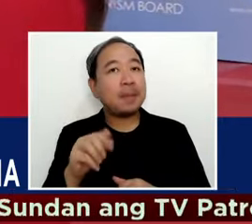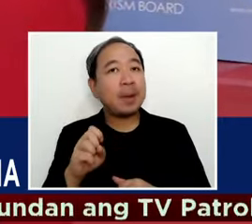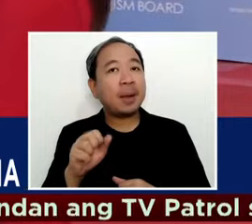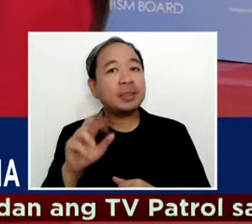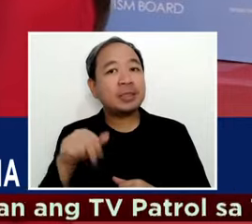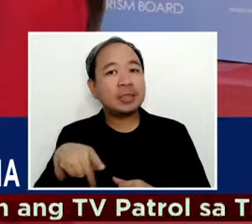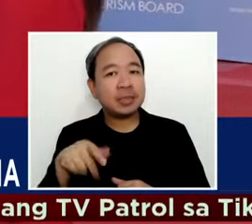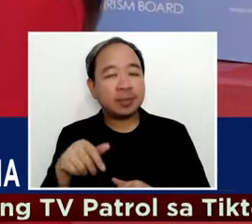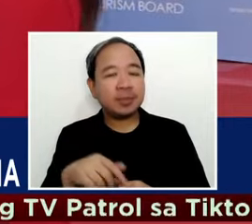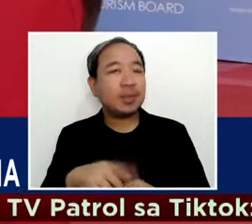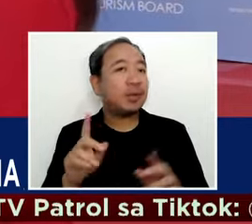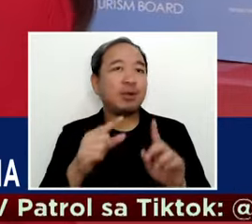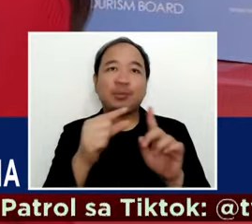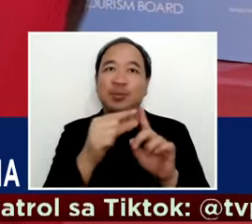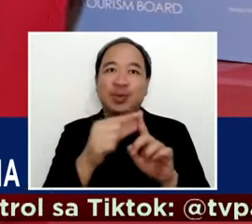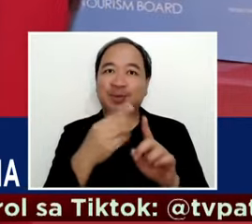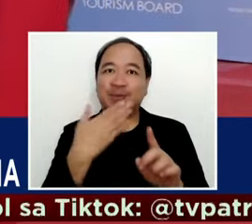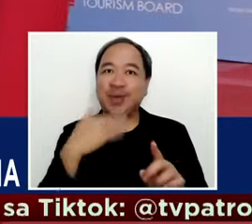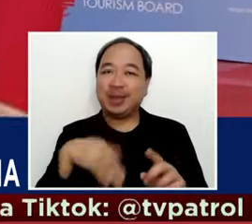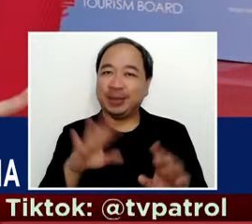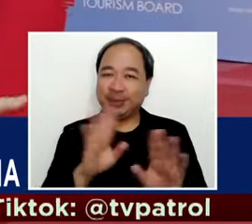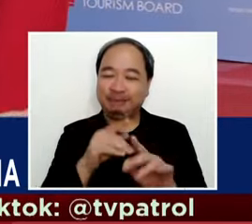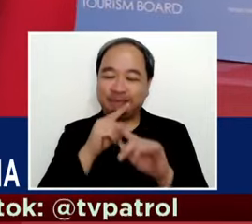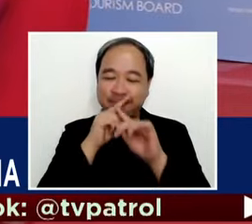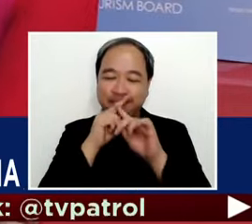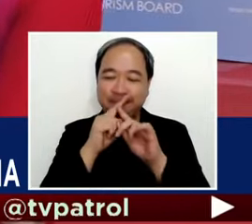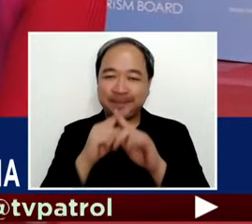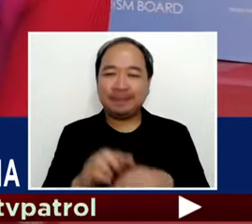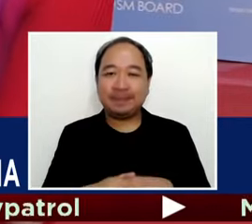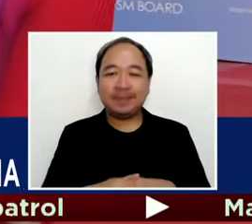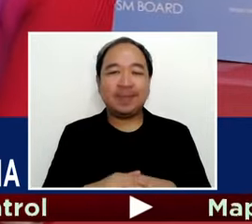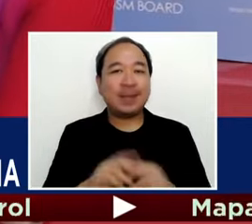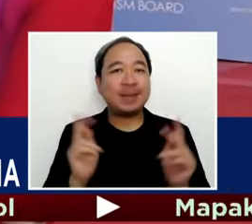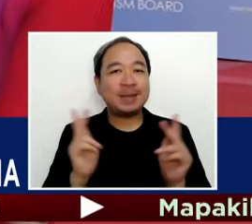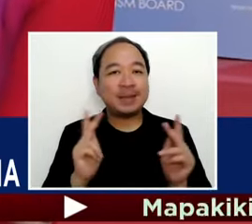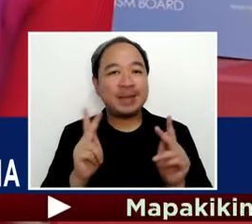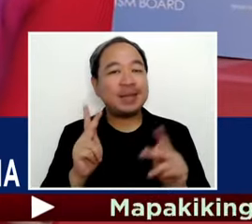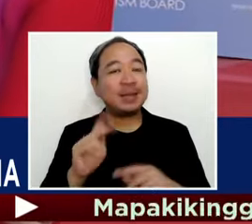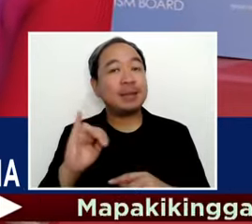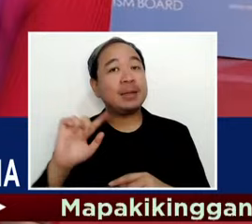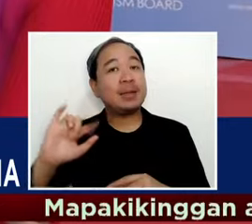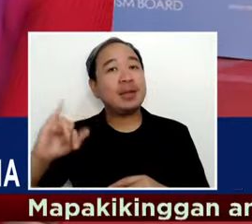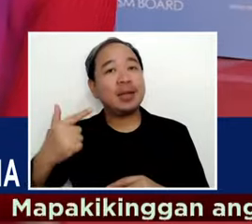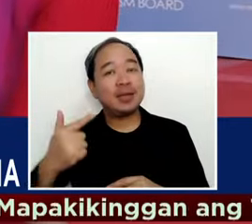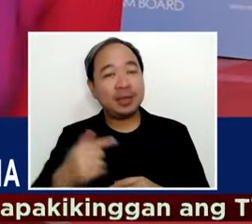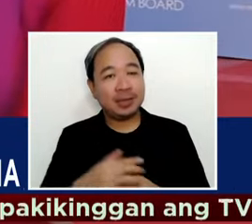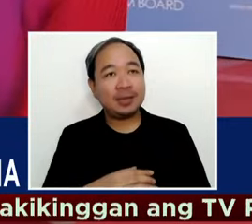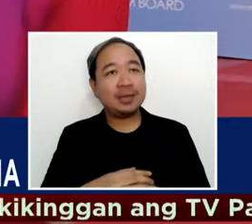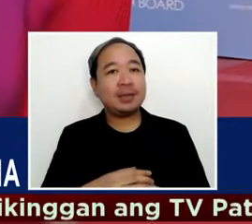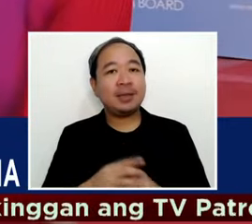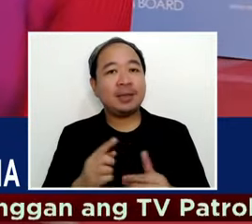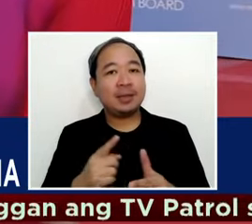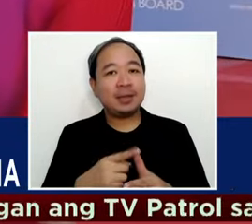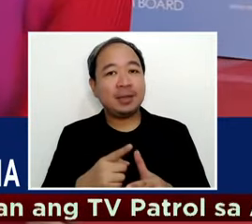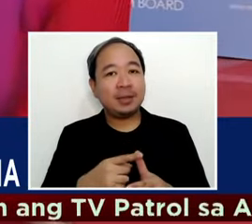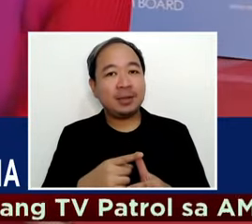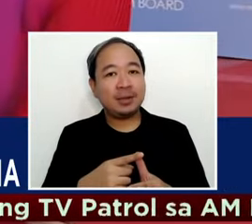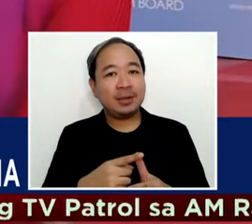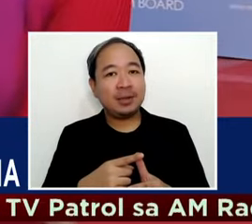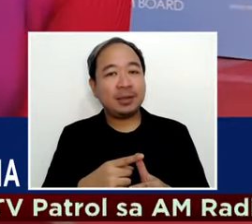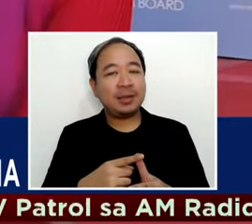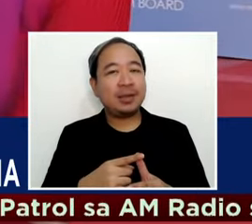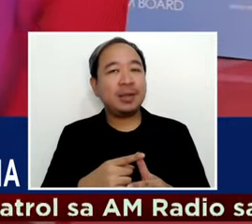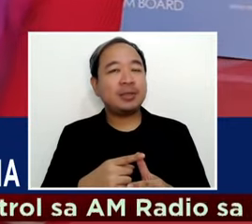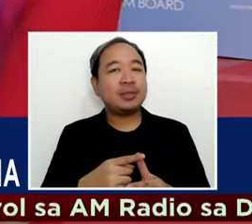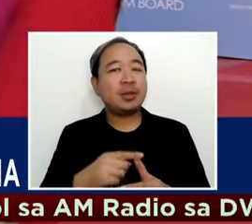Don't say the bad word. Don't say it. Kilig. Kilig. Kilig. Mahal namin kayo. Mahal